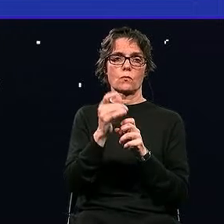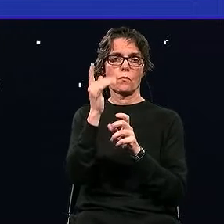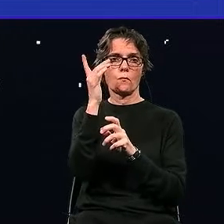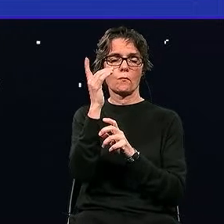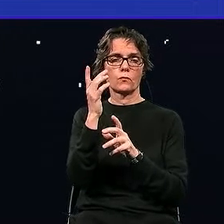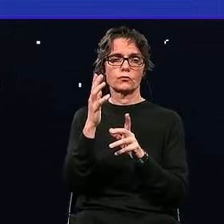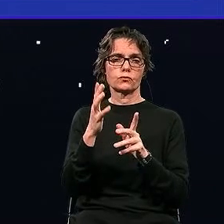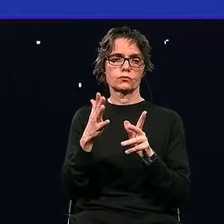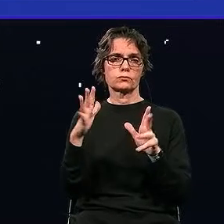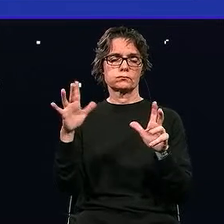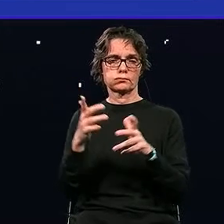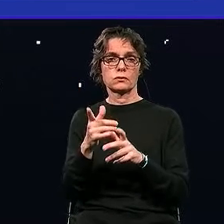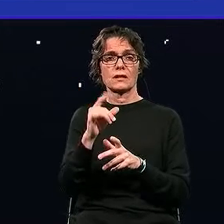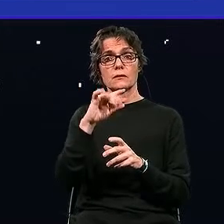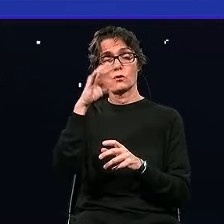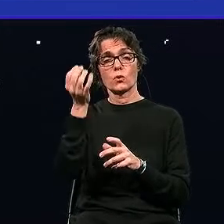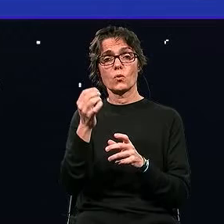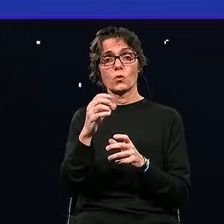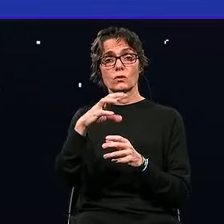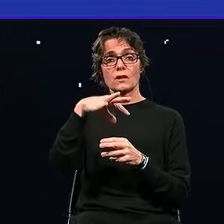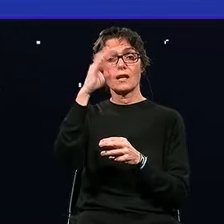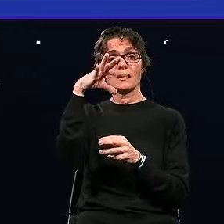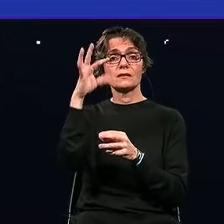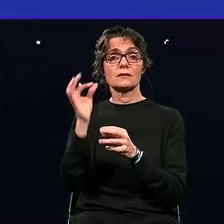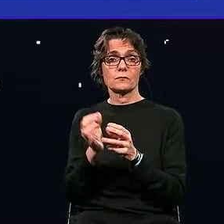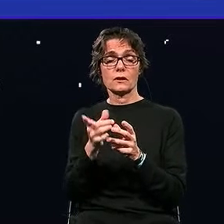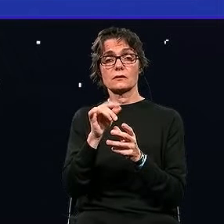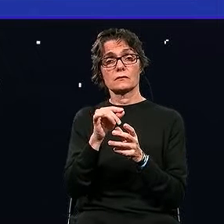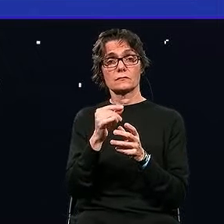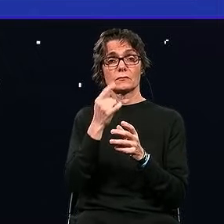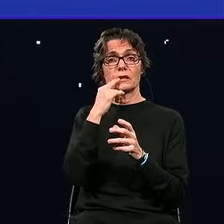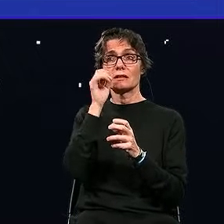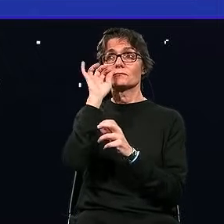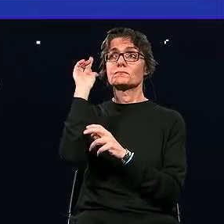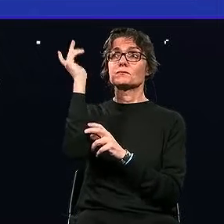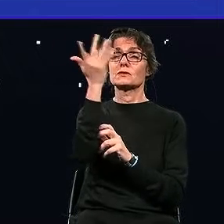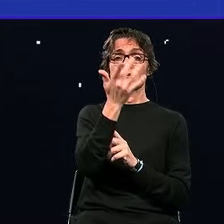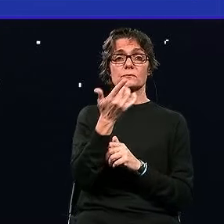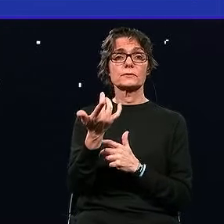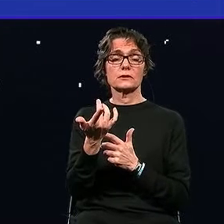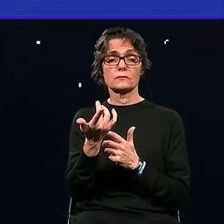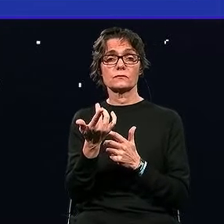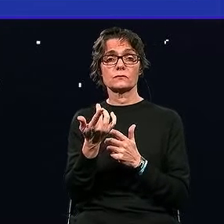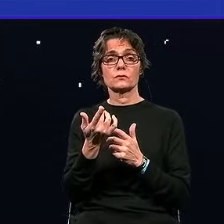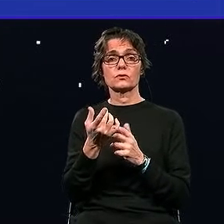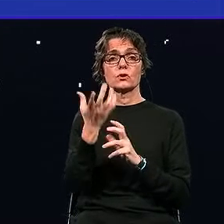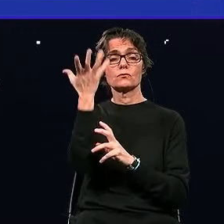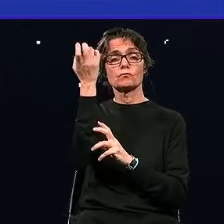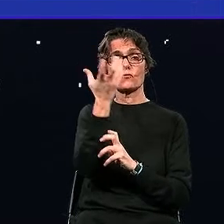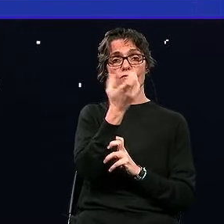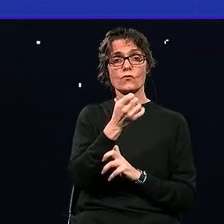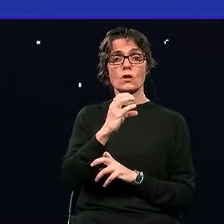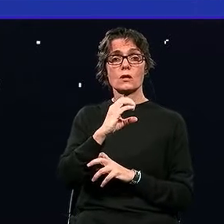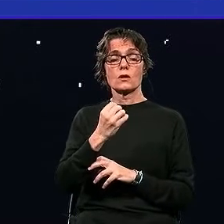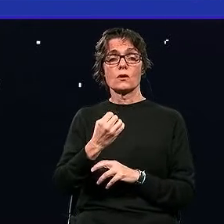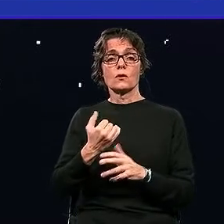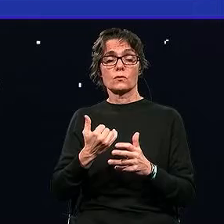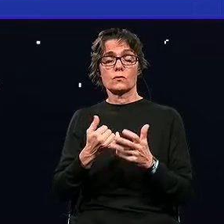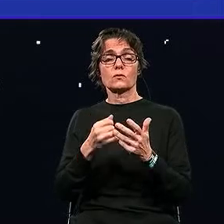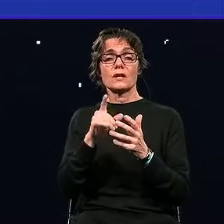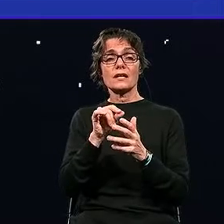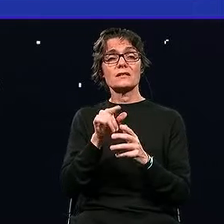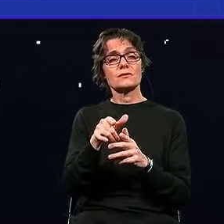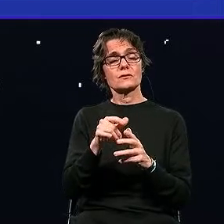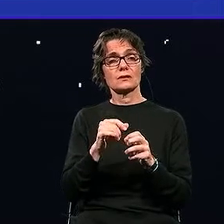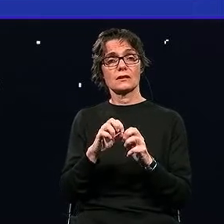going into plants. Actually, the more CO2 there is in the atmosphere, the easier it is for plants to absorb CO2 and grow. The problem,